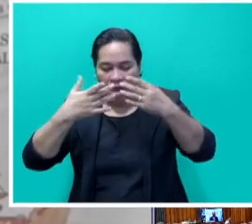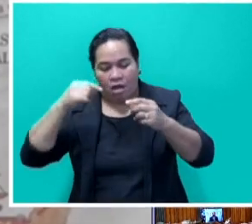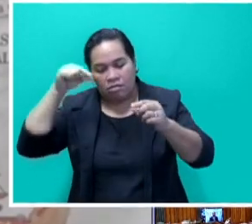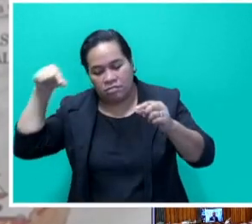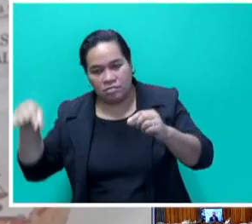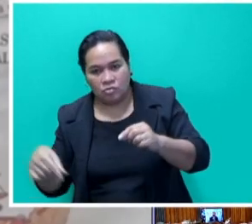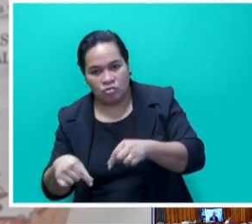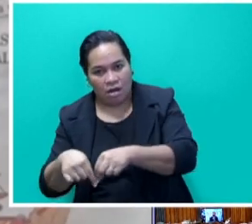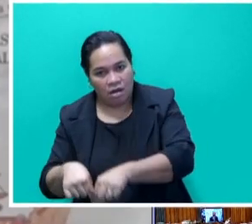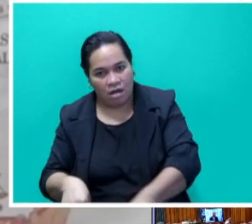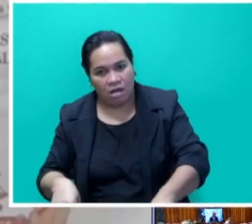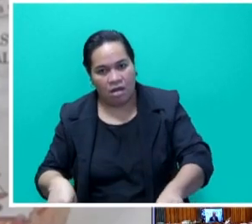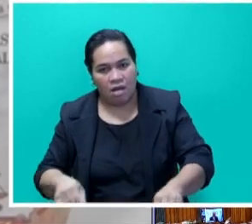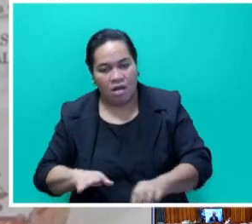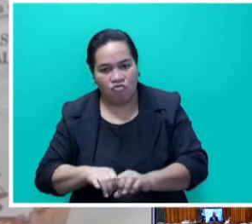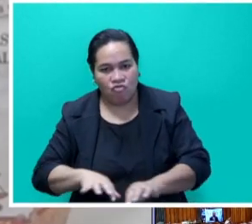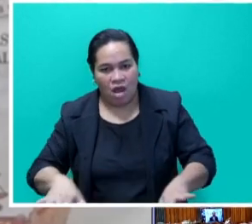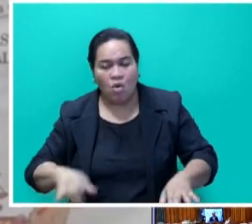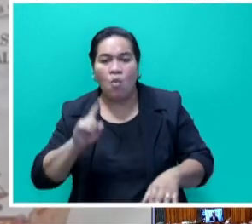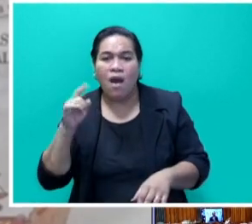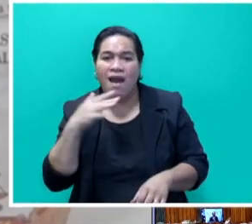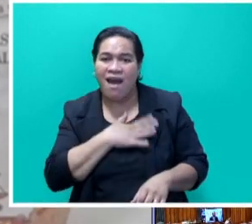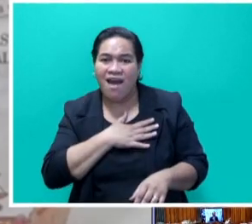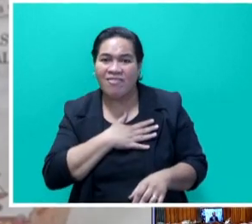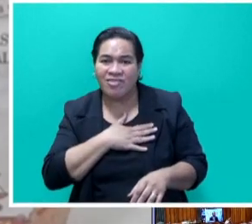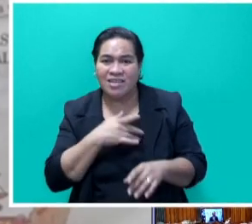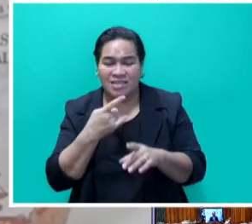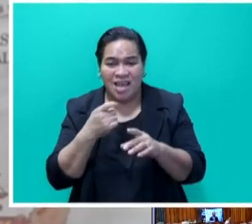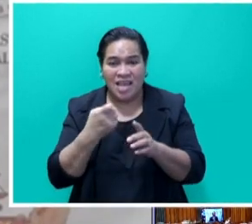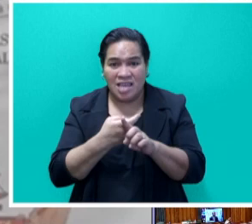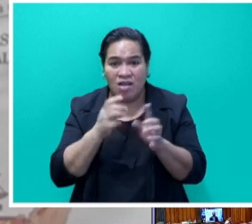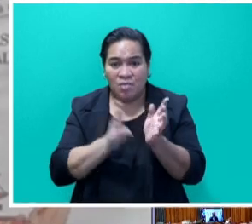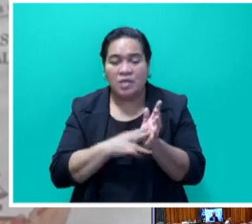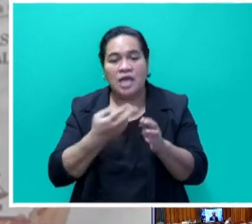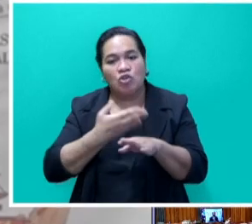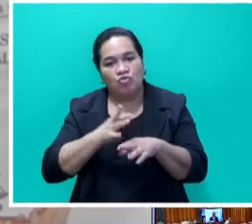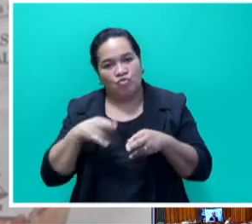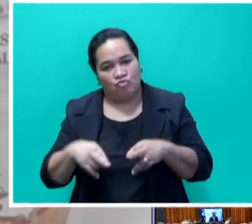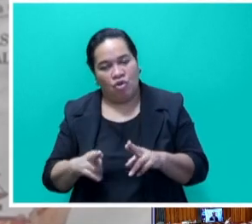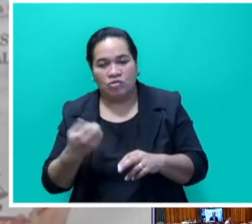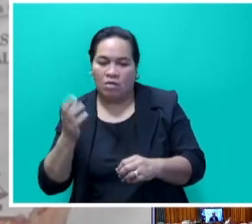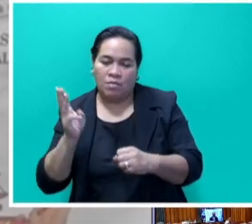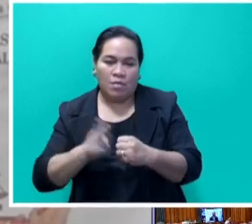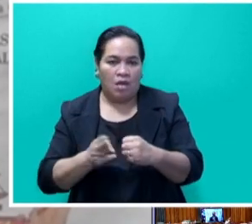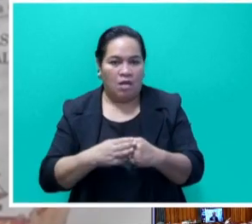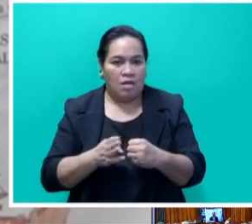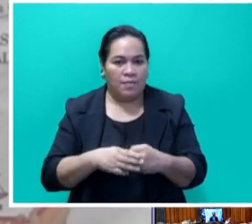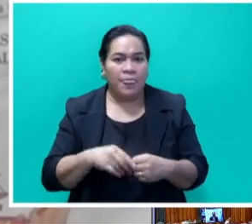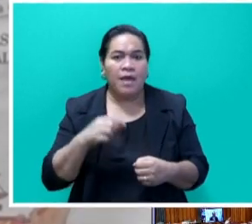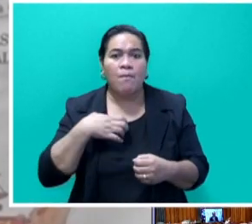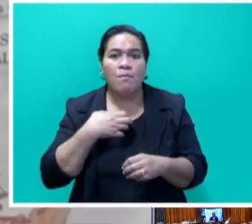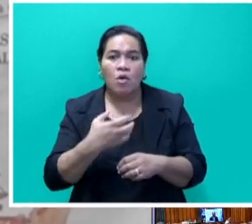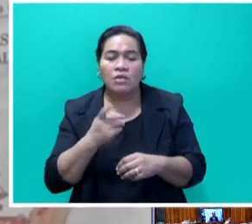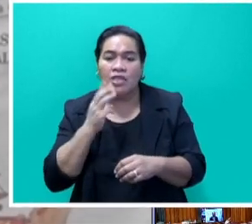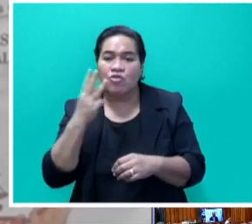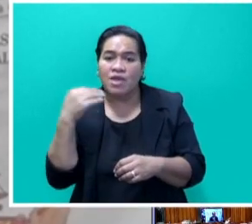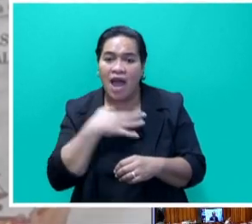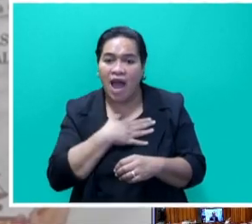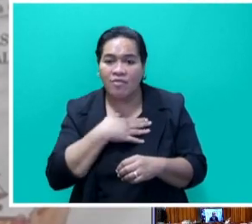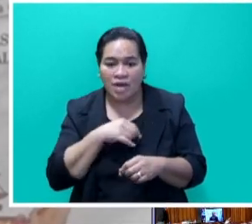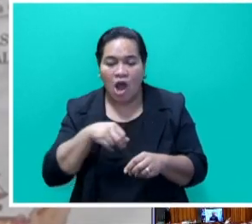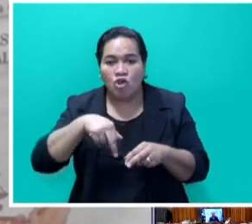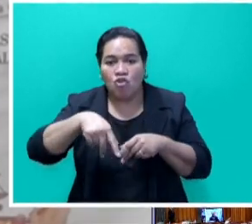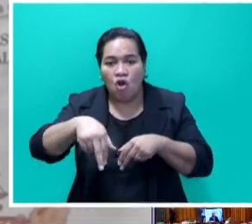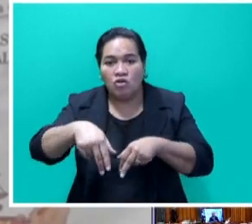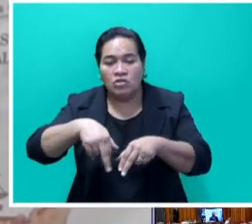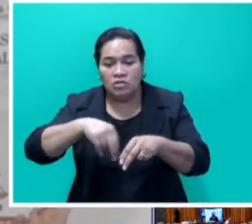resilience. Over 100 kilometers of new rural roads have been constructed. Over 300 low-level crossings and